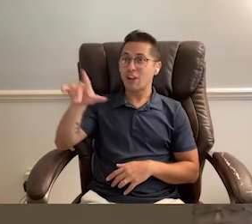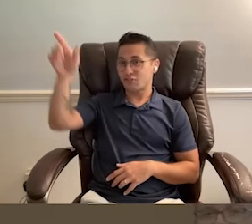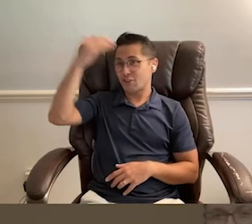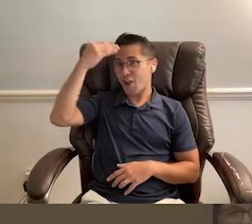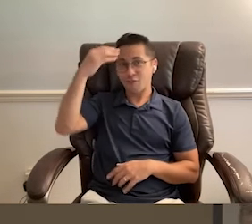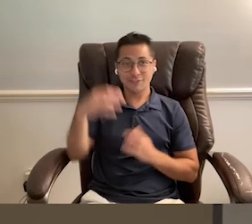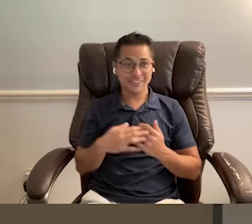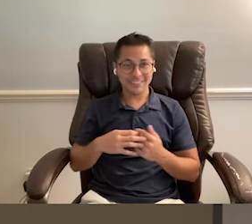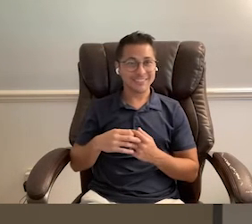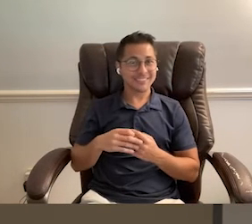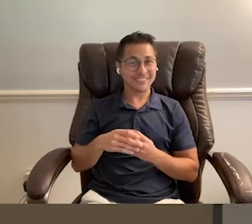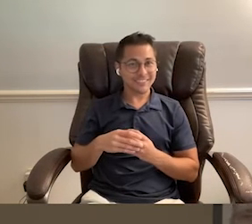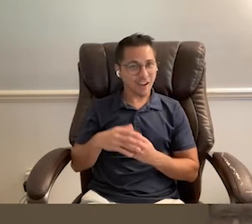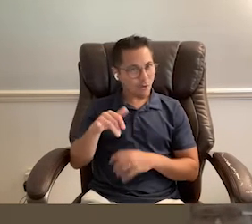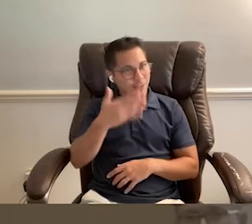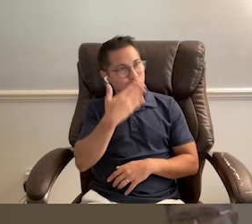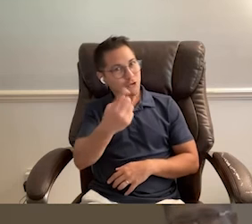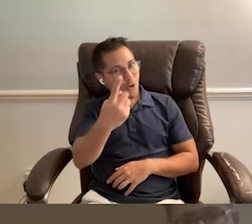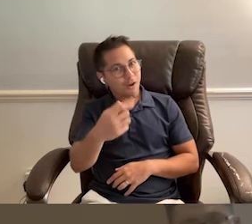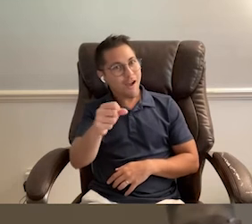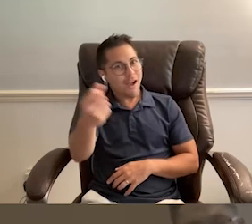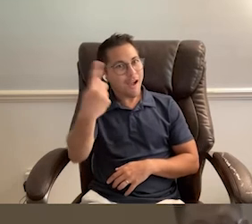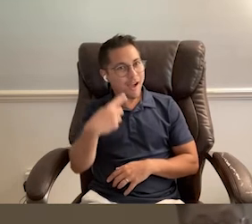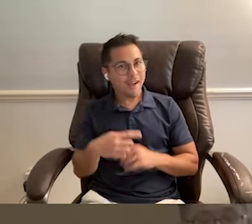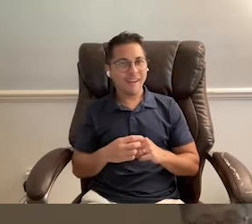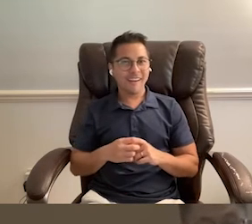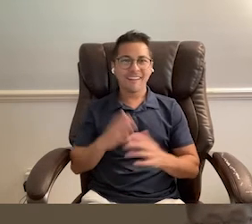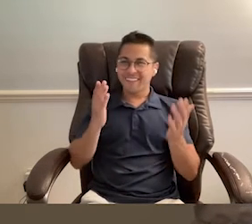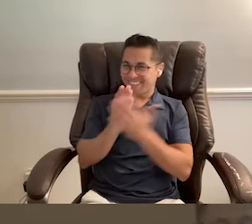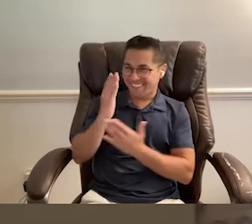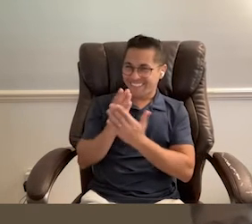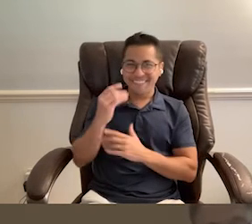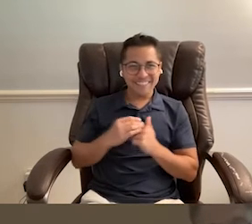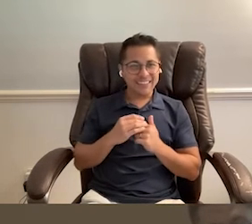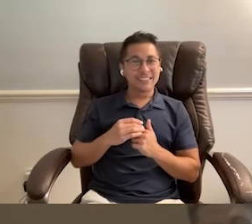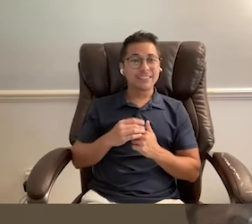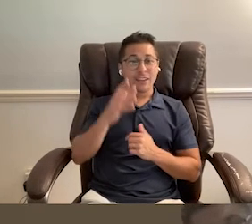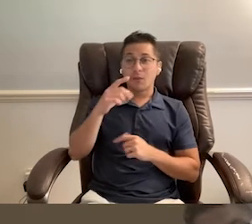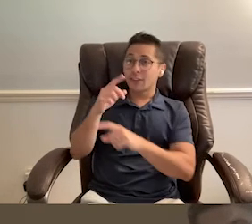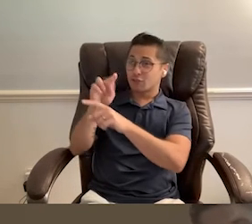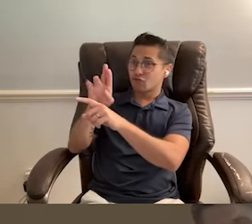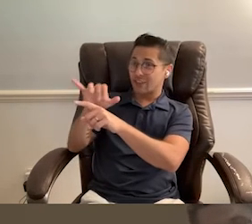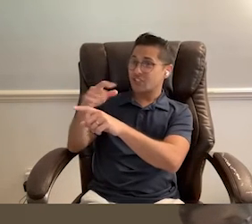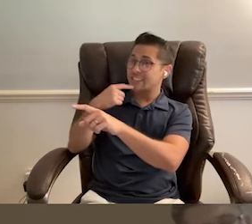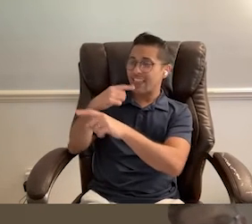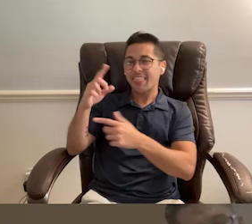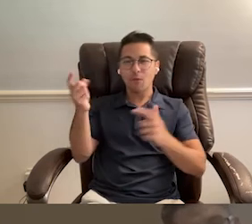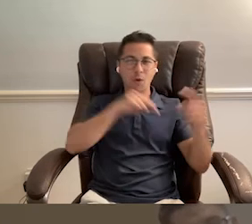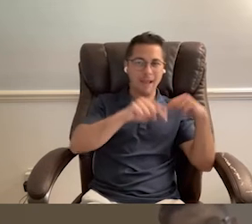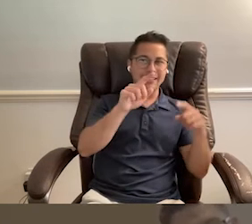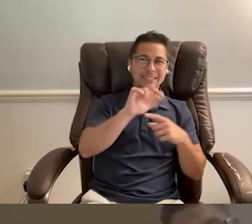that's a good one. All right. So I'll tell you what the Treasury says, and we'll go back to tattoos, because I have some questions.